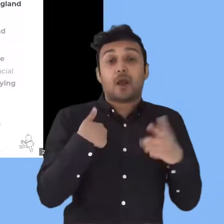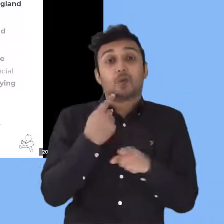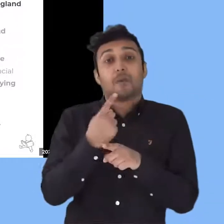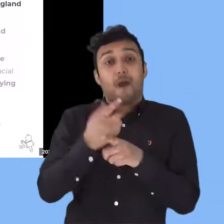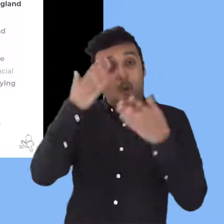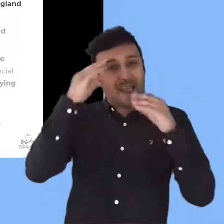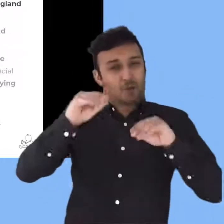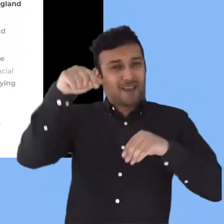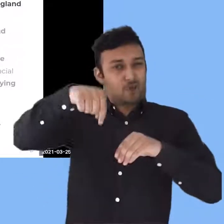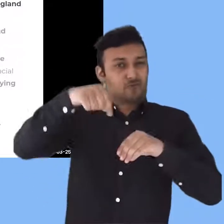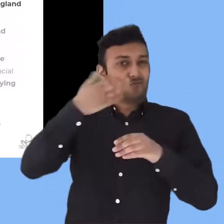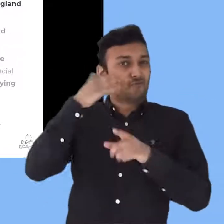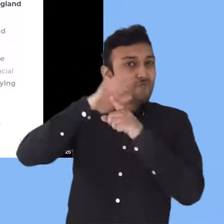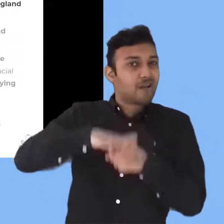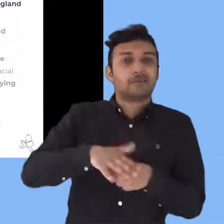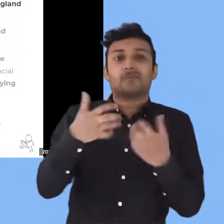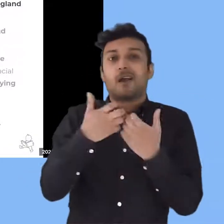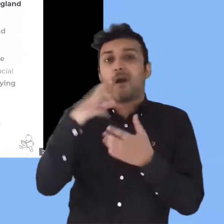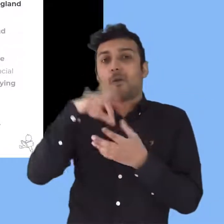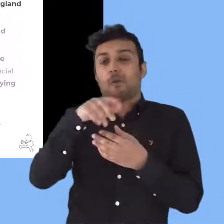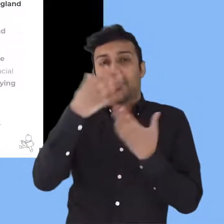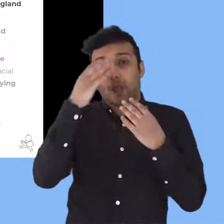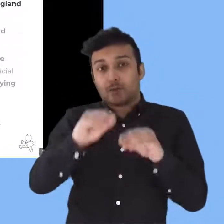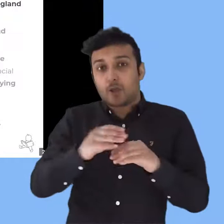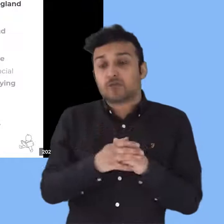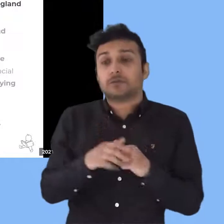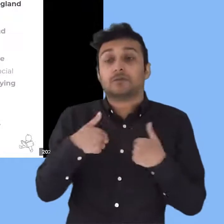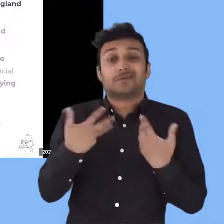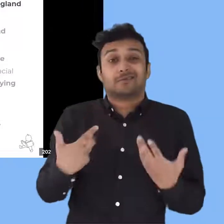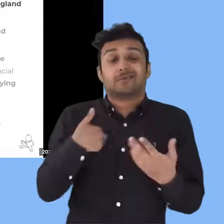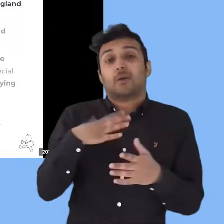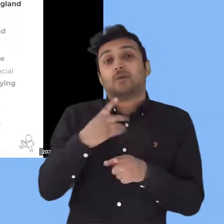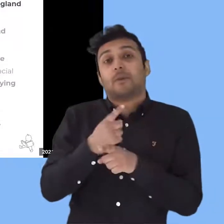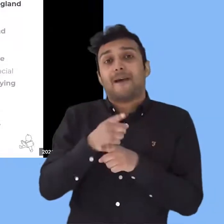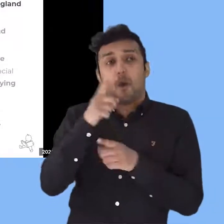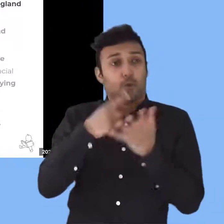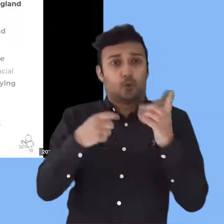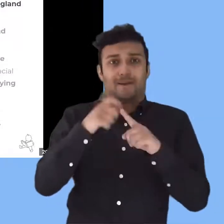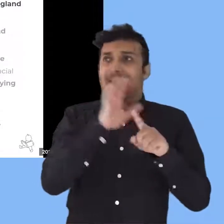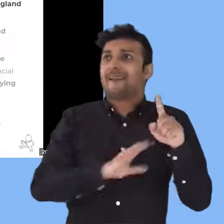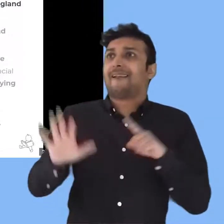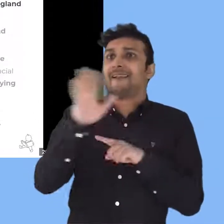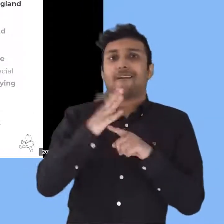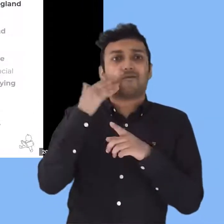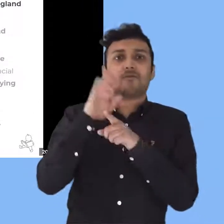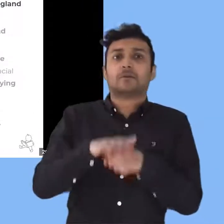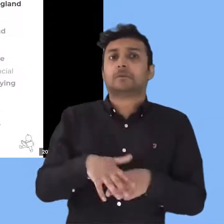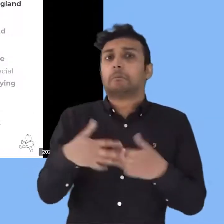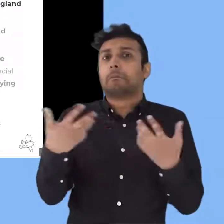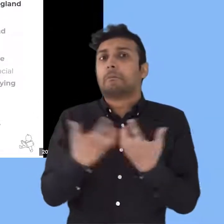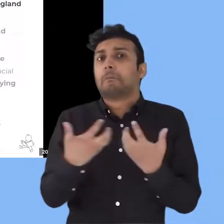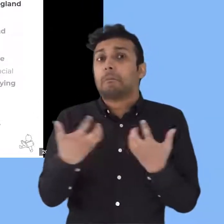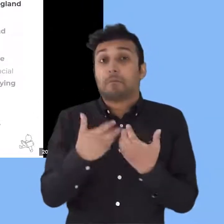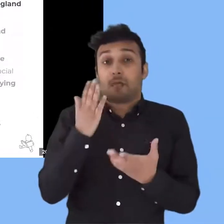pointing to here is the ways in which racism is prevalent in the UK. Not only has it remained the same in the last decade,